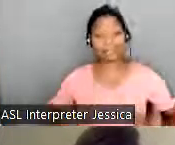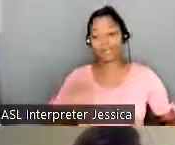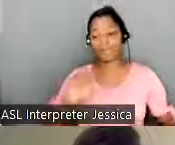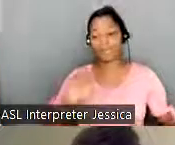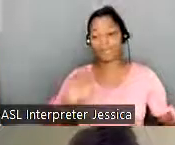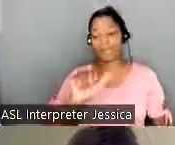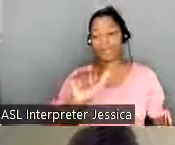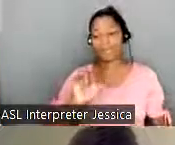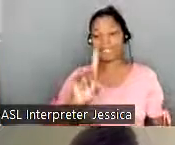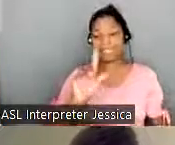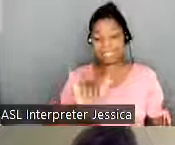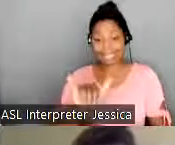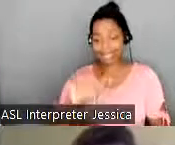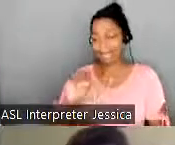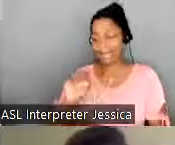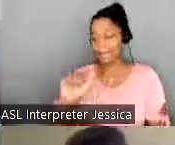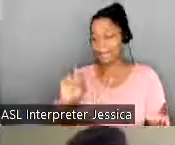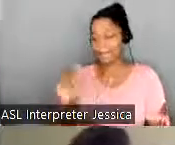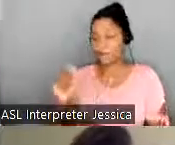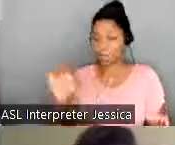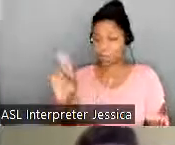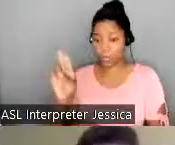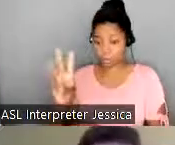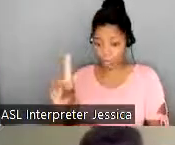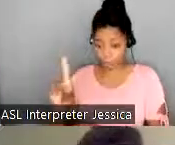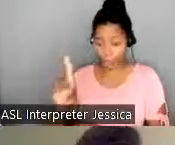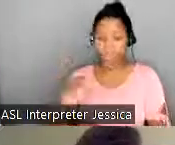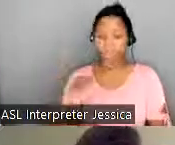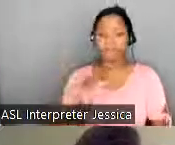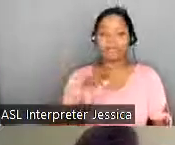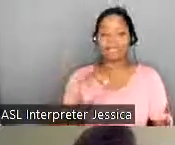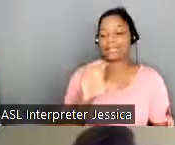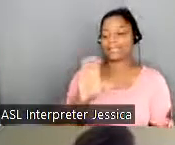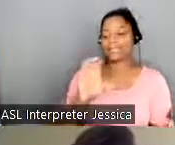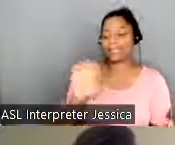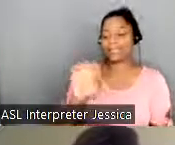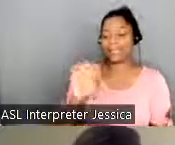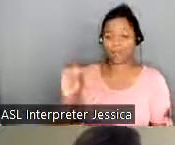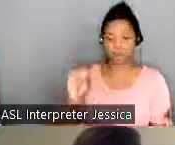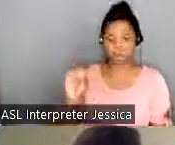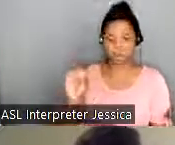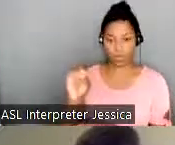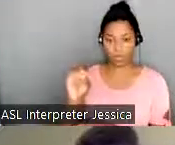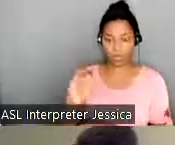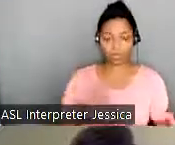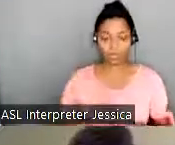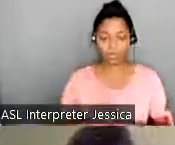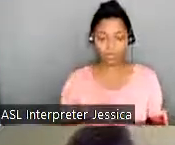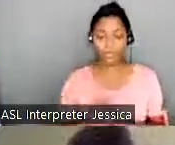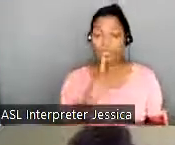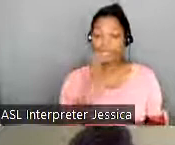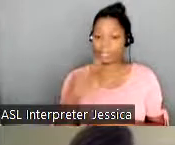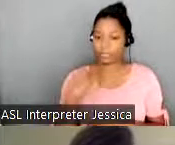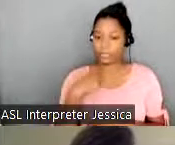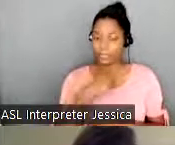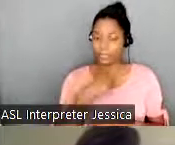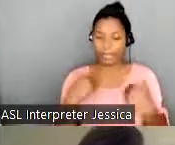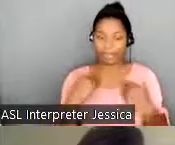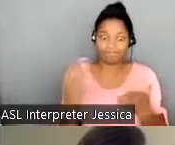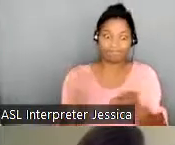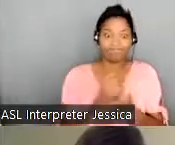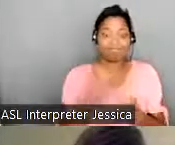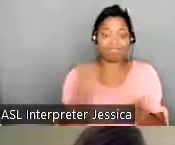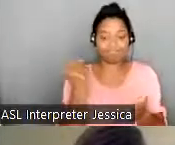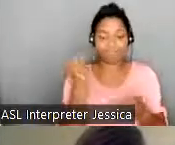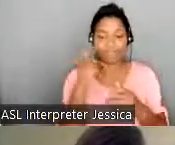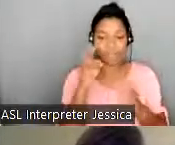CEO of US Aging. US Aging has the privilege of administering ENGAGED, the National Resource Center for